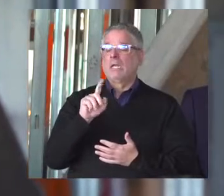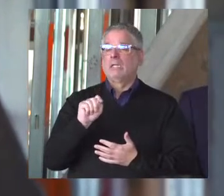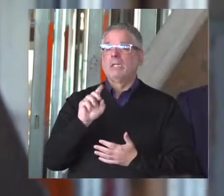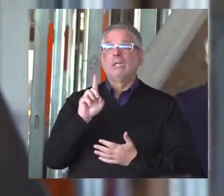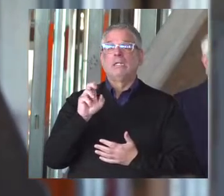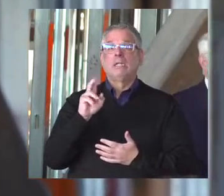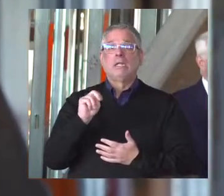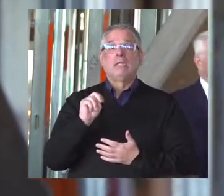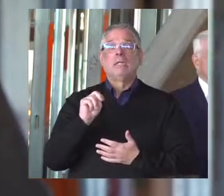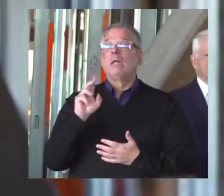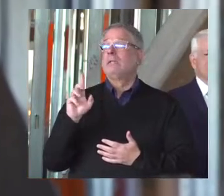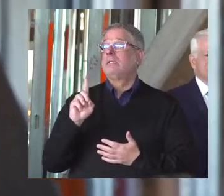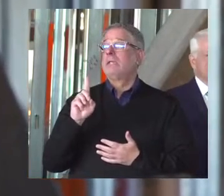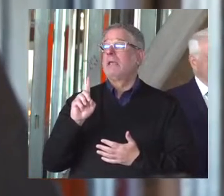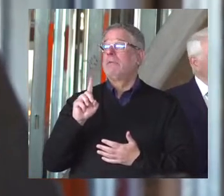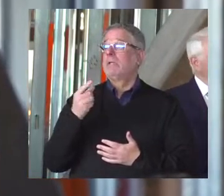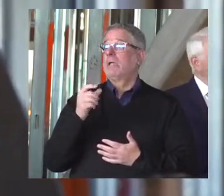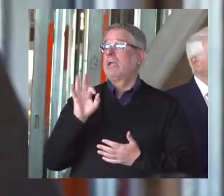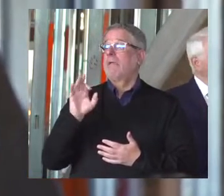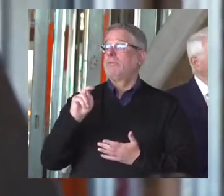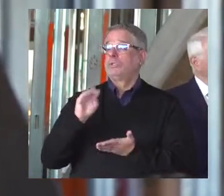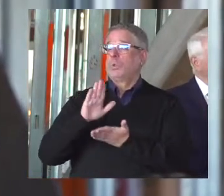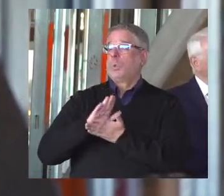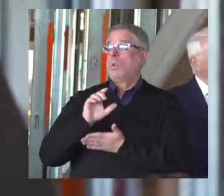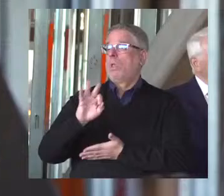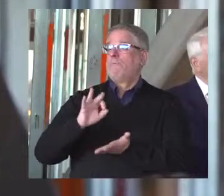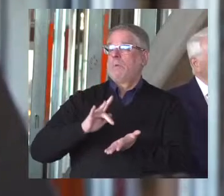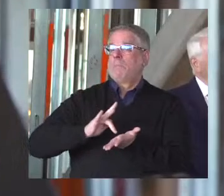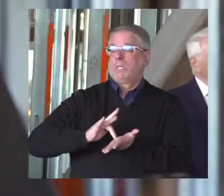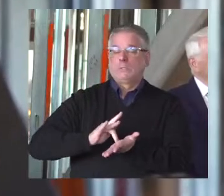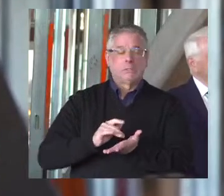David Geffen School of Medicine, over there.